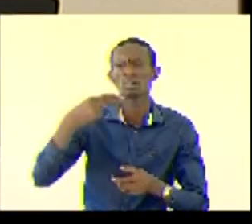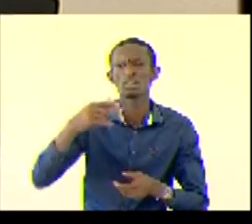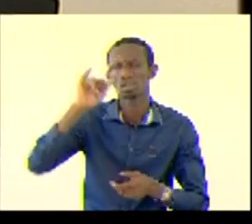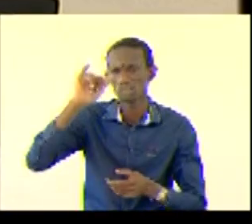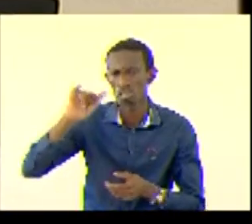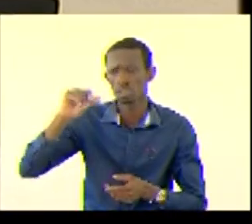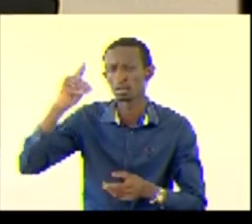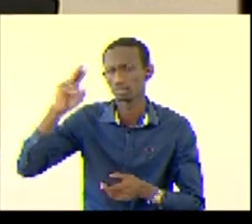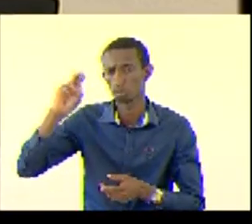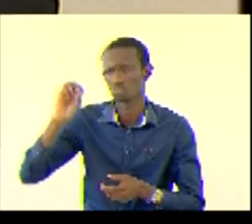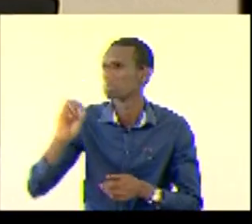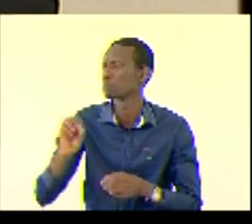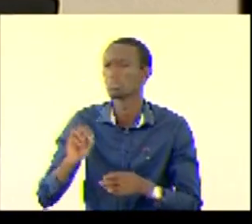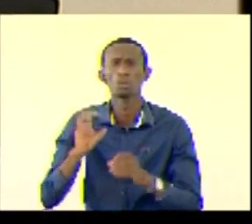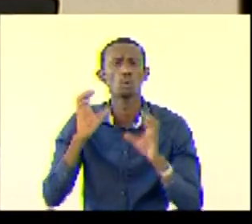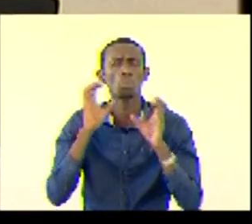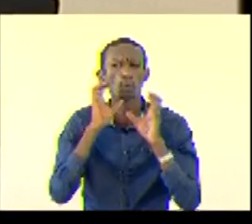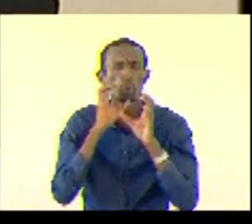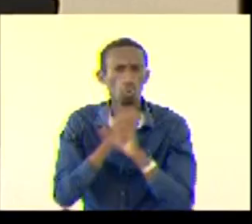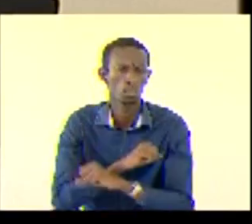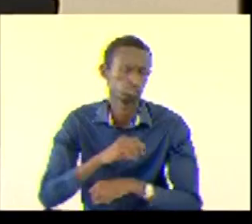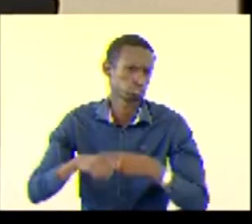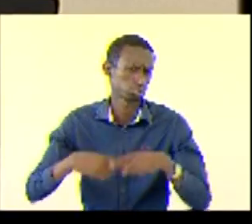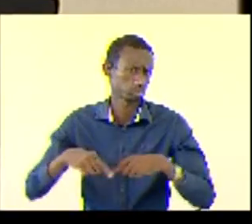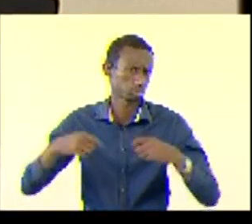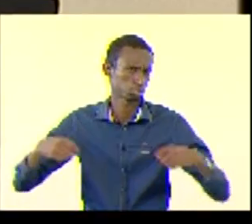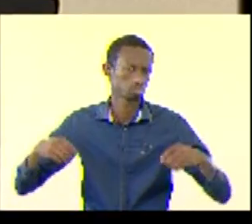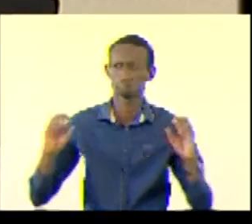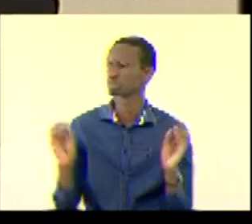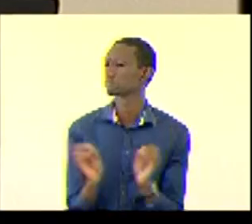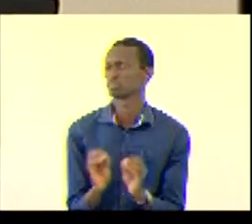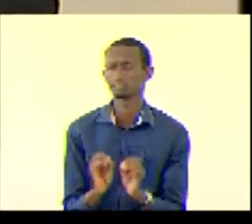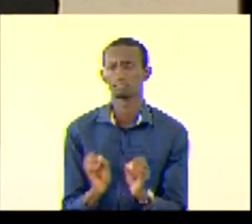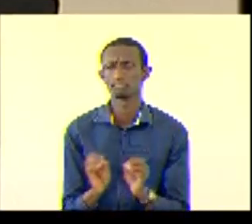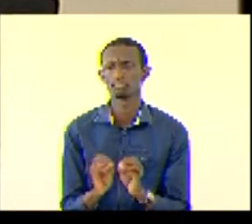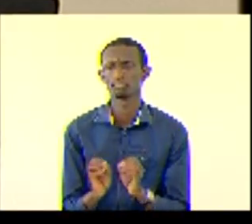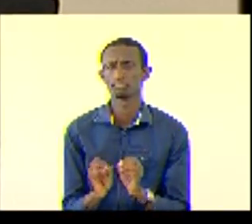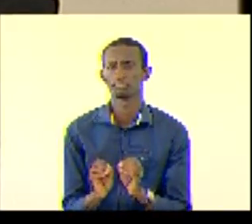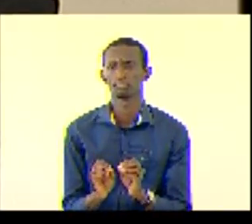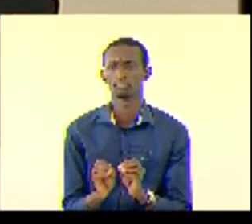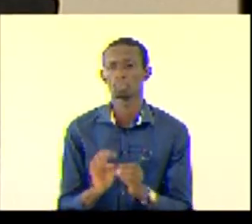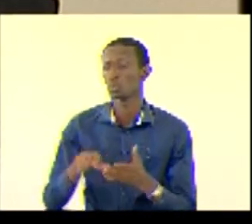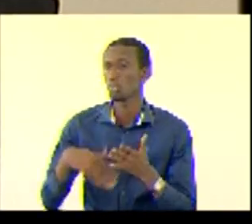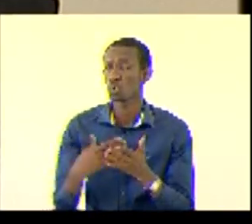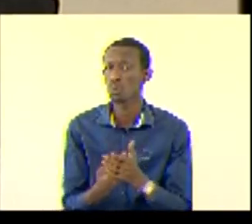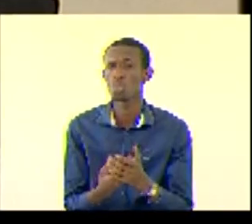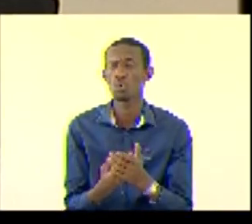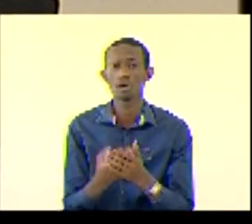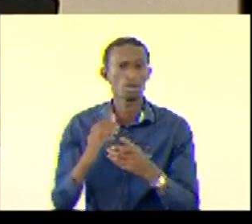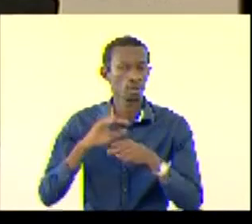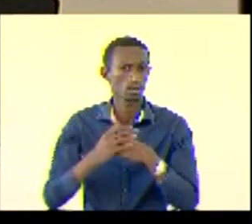So the amount of hydrogen peroxide in the reaction flask has all been decomposed